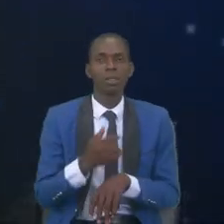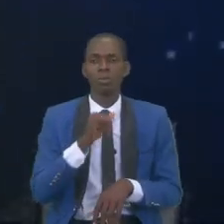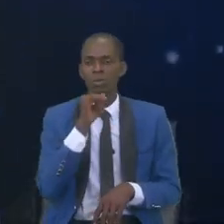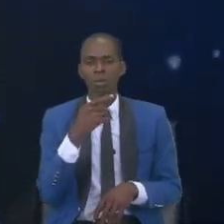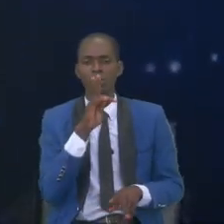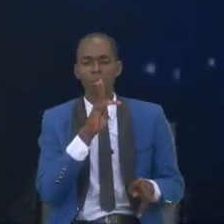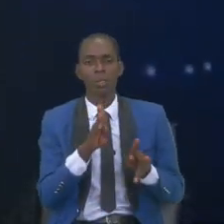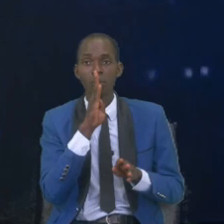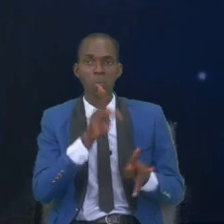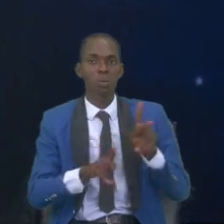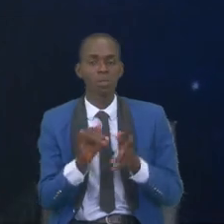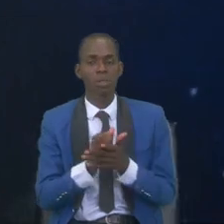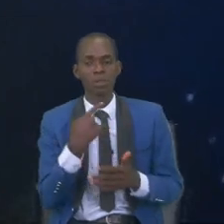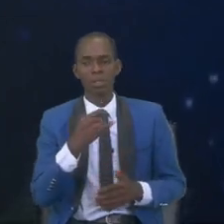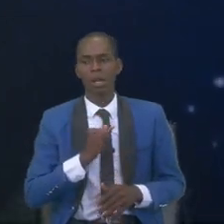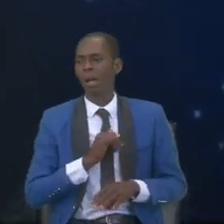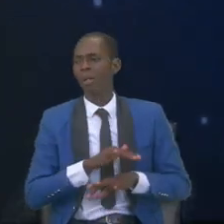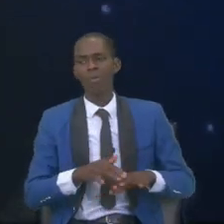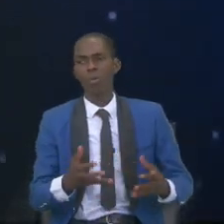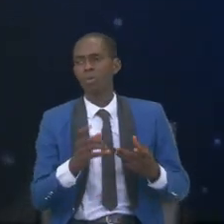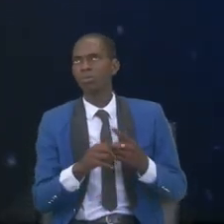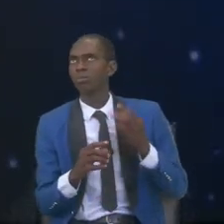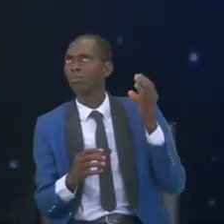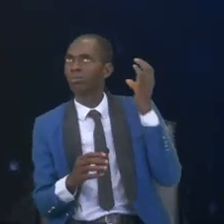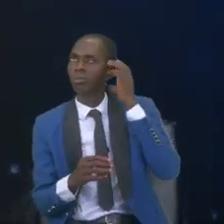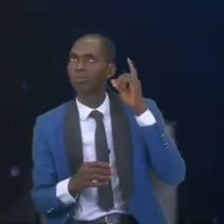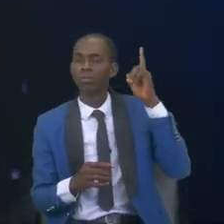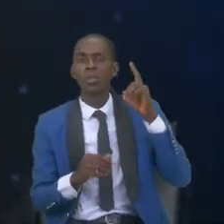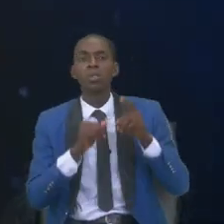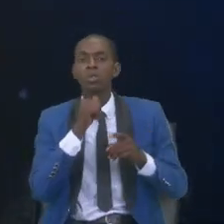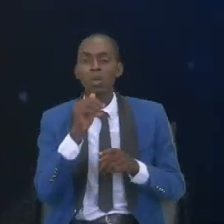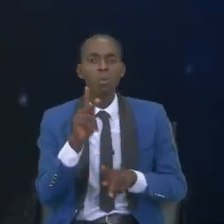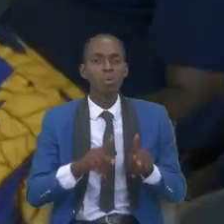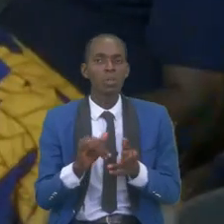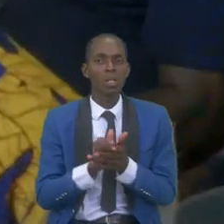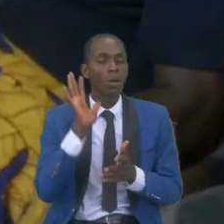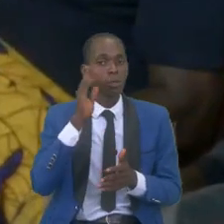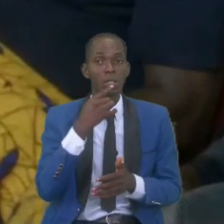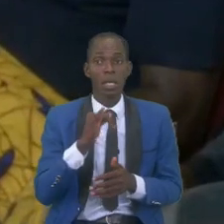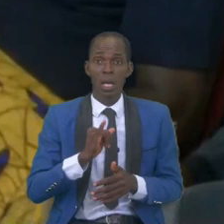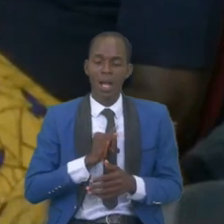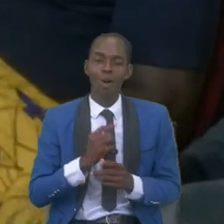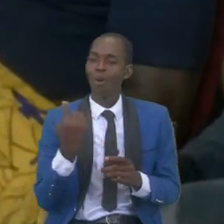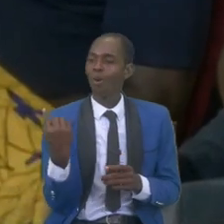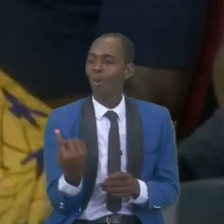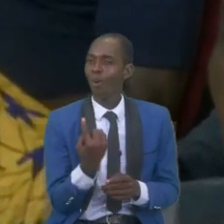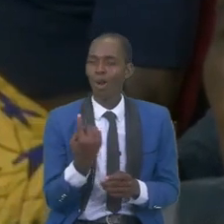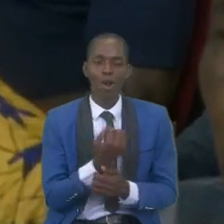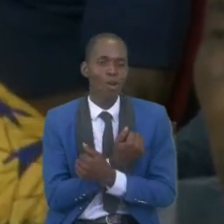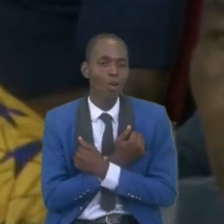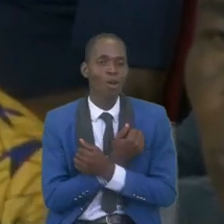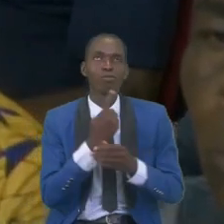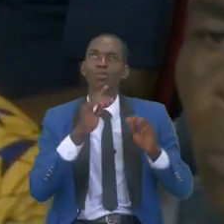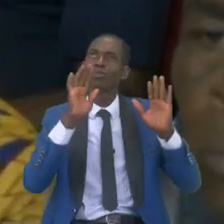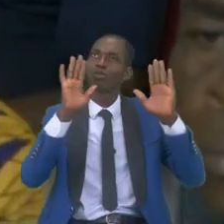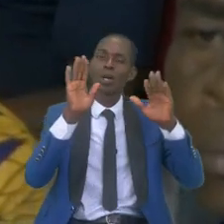He has not entered. There'll not be people who will say, I only love the wonders. I don't want the word.